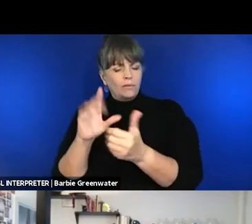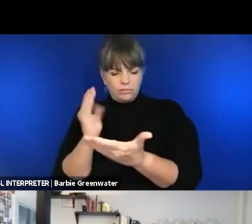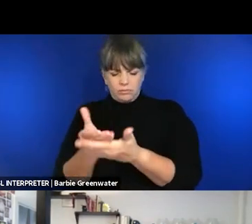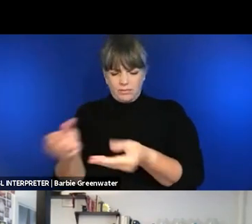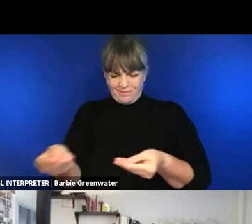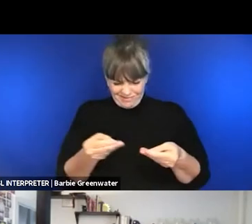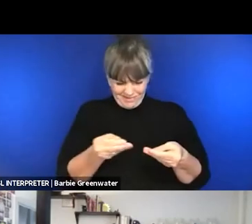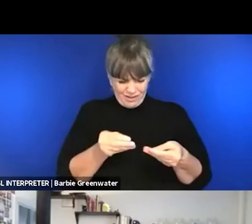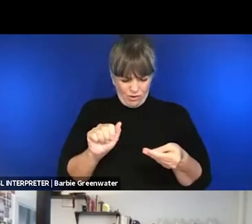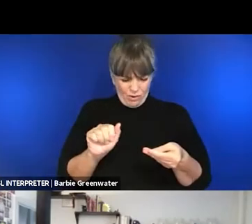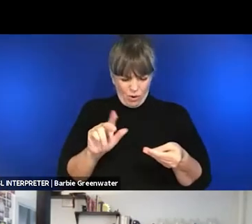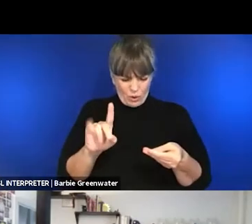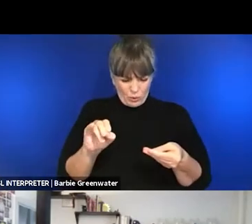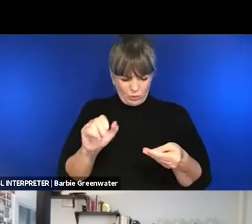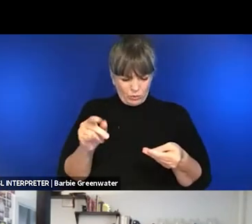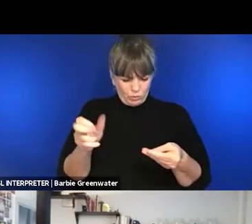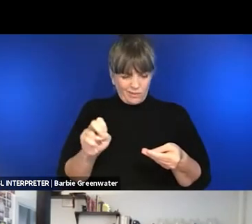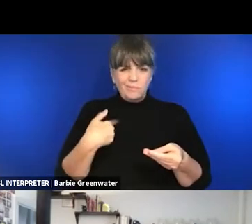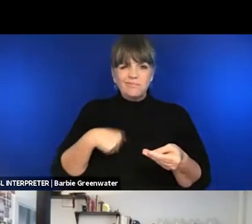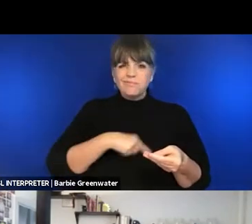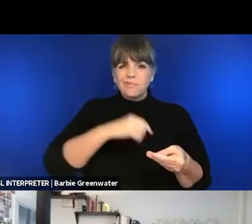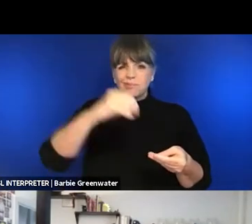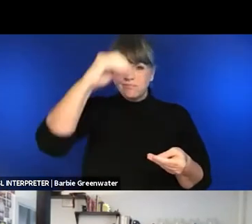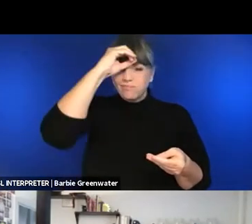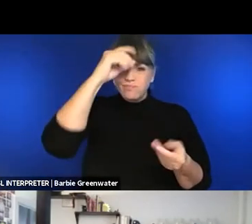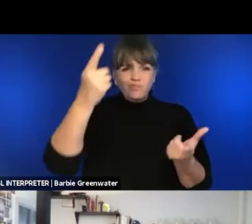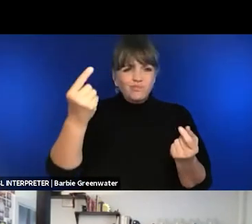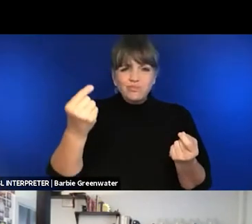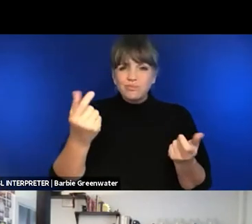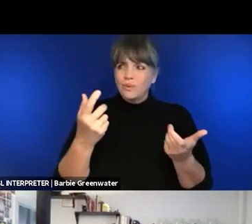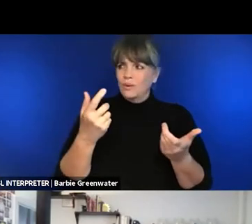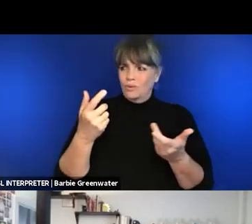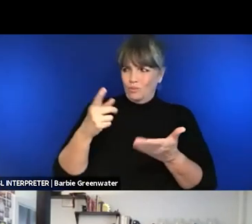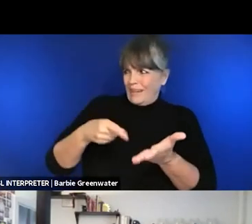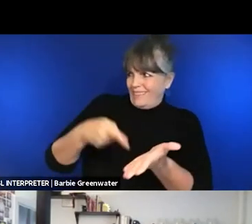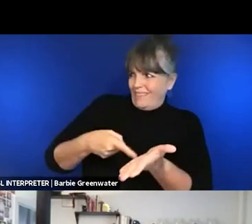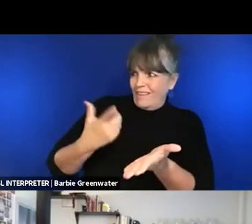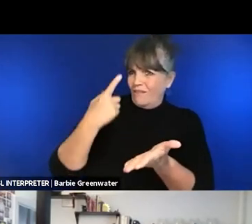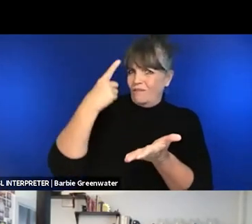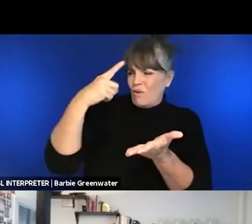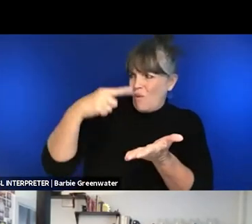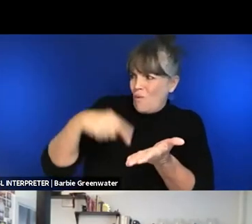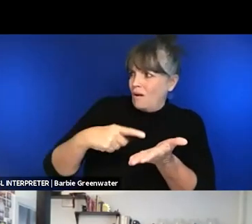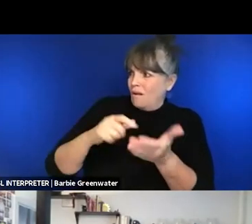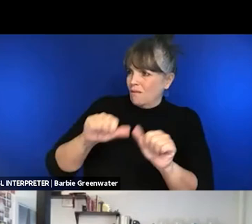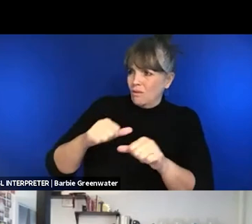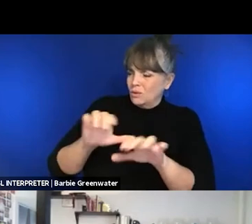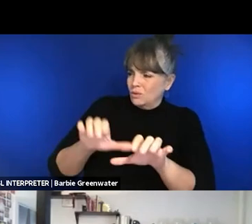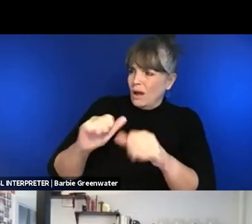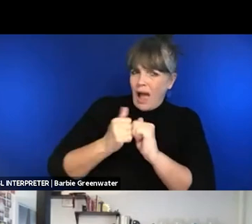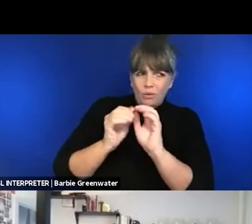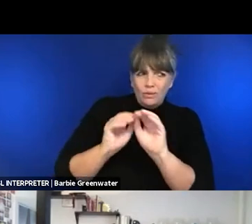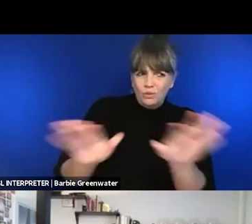Delt, IFC, we had absolutely no idea what to do with it. We had no idea what it was. We had no idea what it was capable of doing and where we could distribute